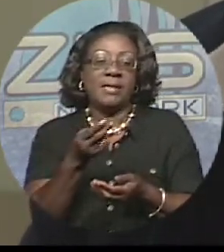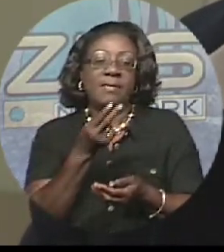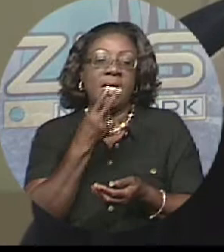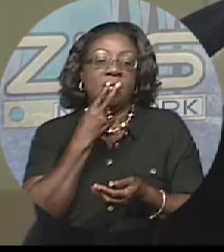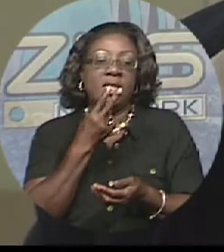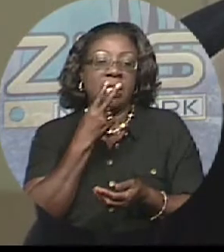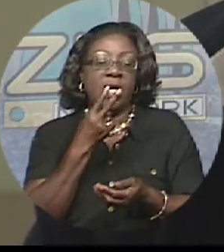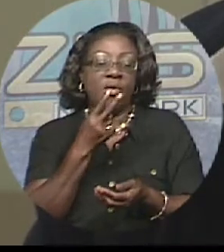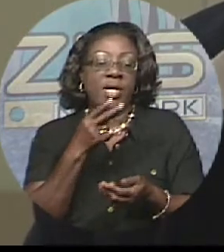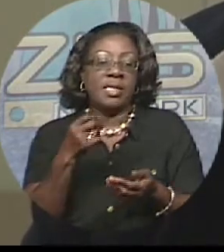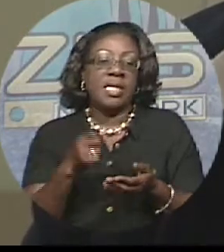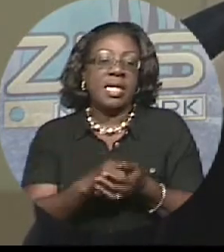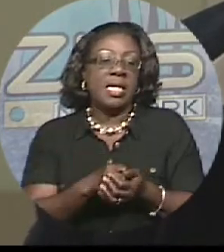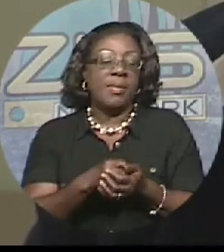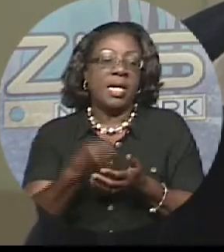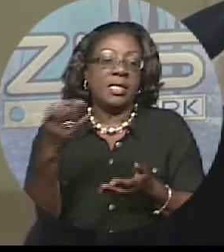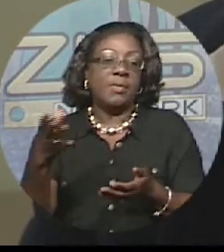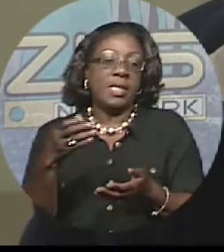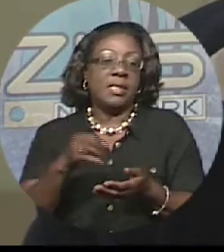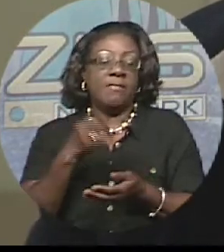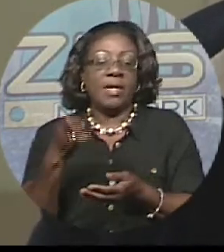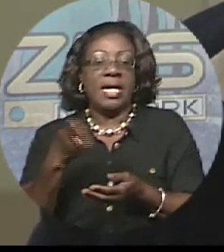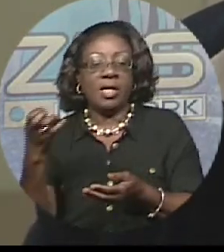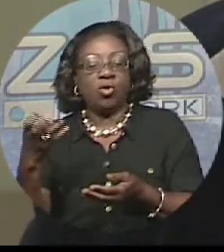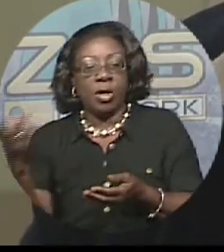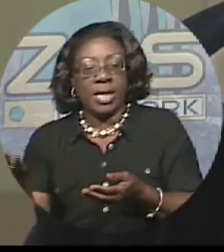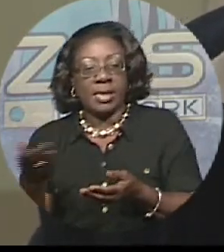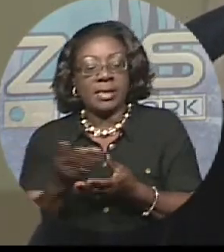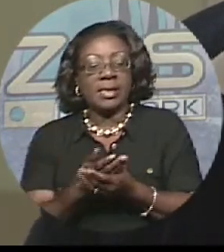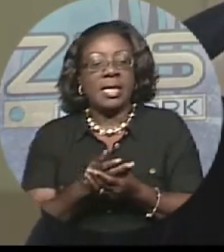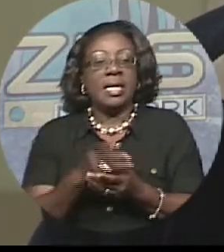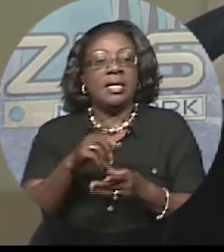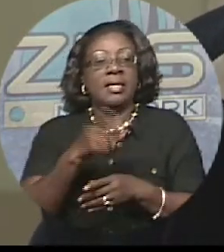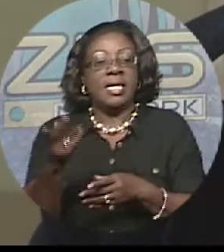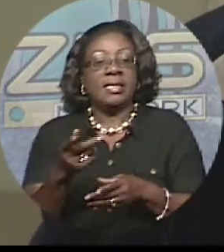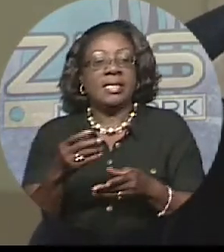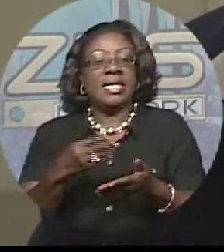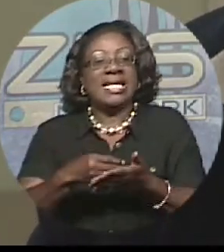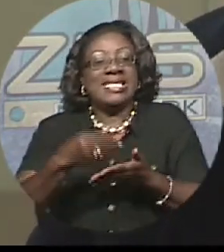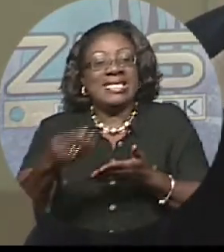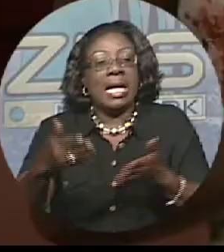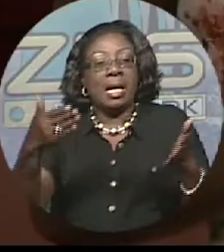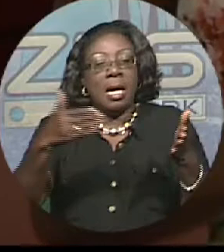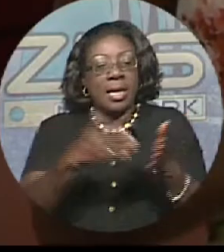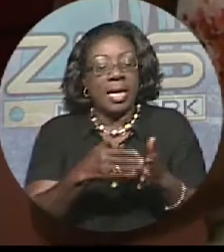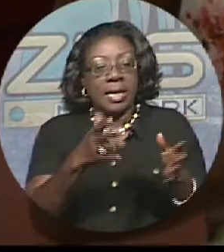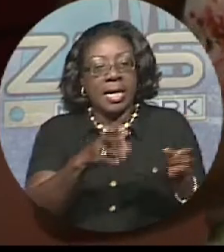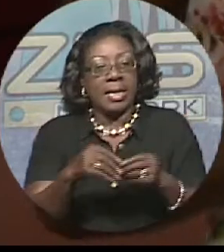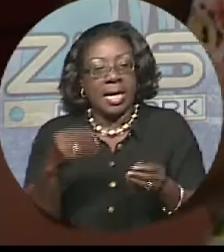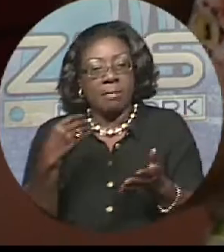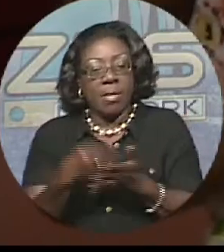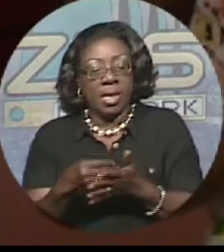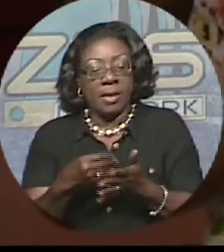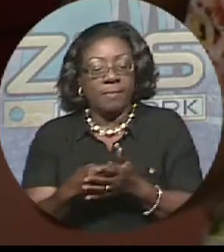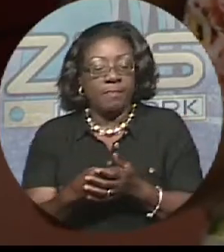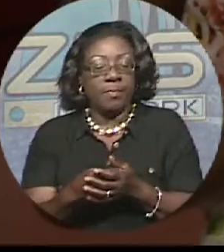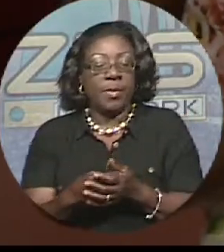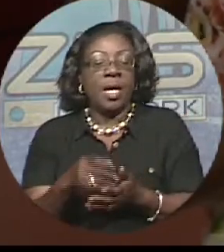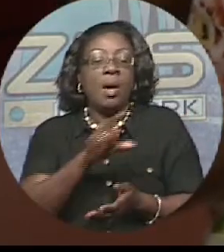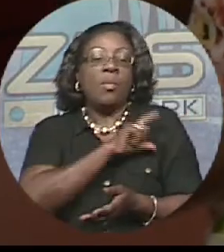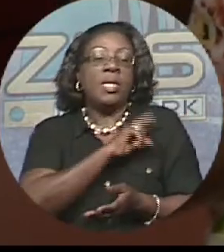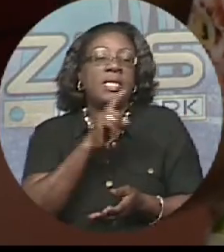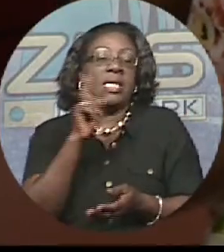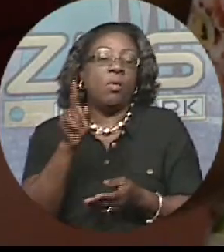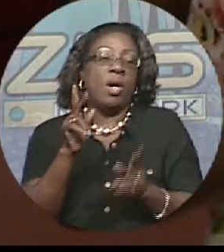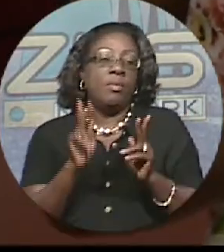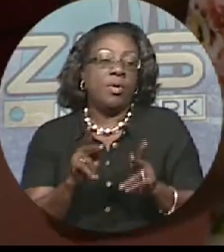cigarettes and expensive alcohol, stuff that they can turn over quickly into cash. Police say one perpetrator was able